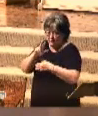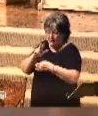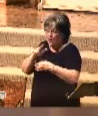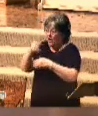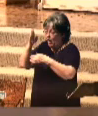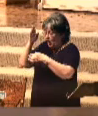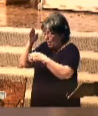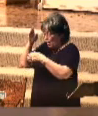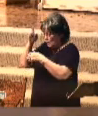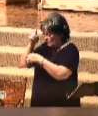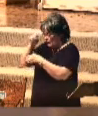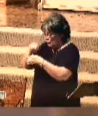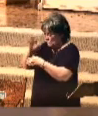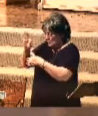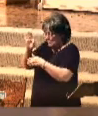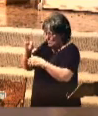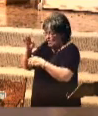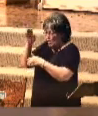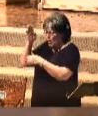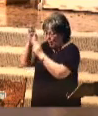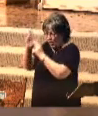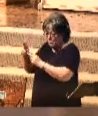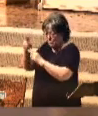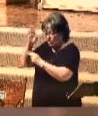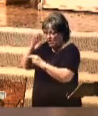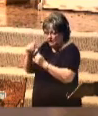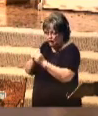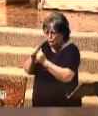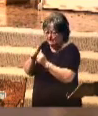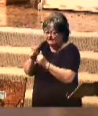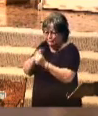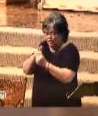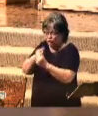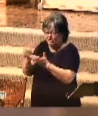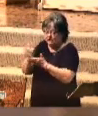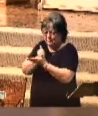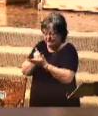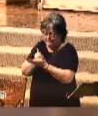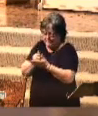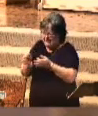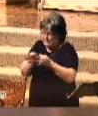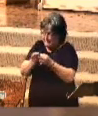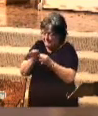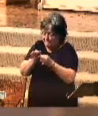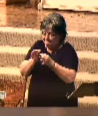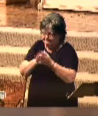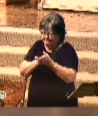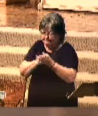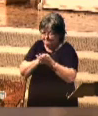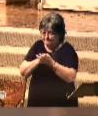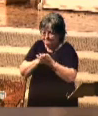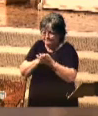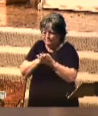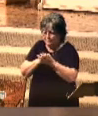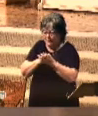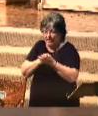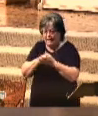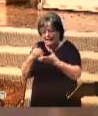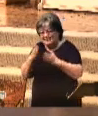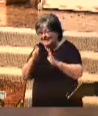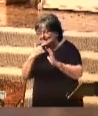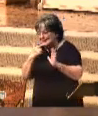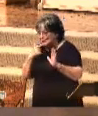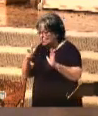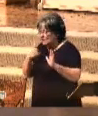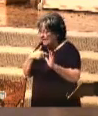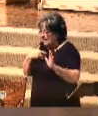thy substance and with the first fruits of all thine increase. Let me explain it this way. Let's say that you had